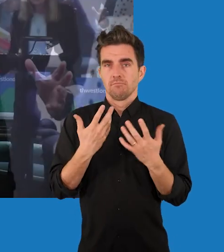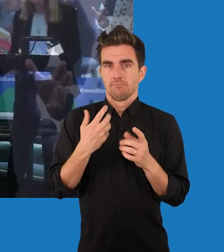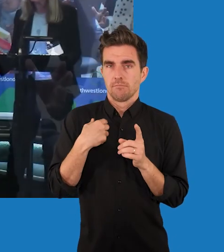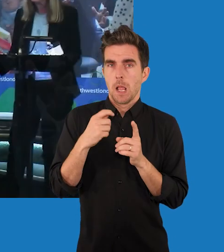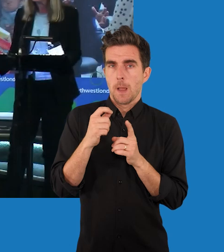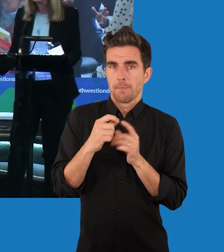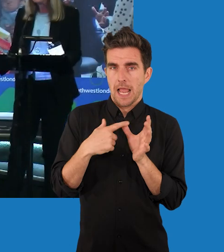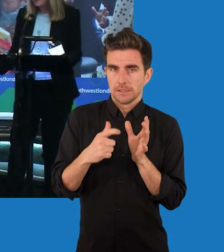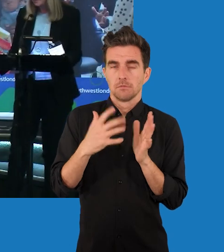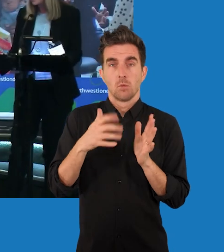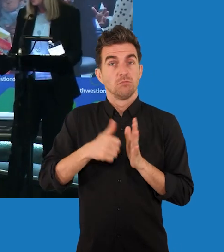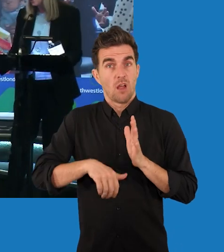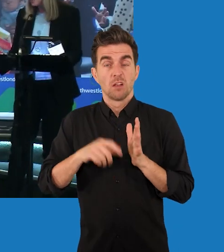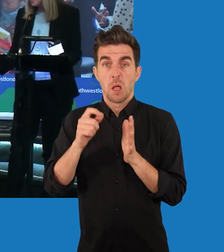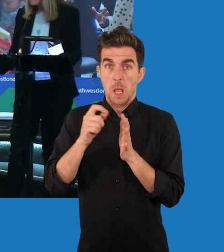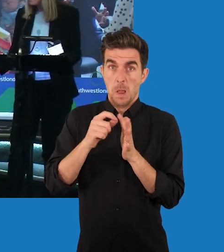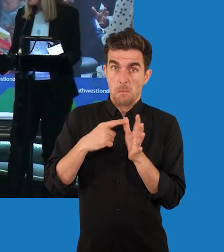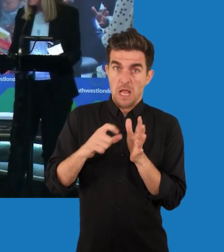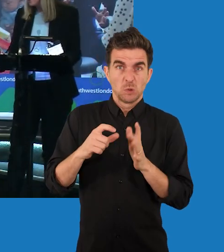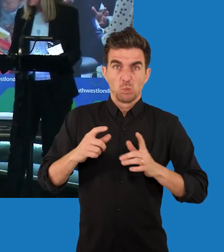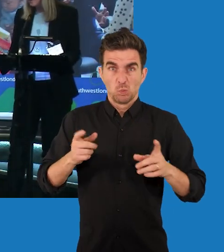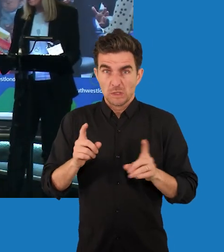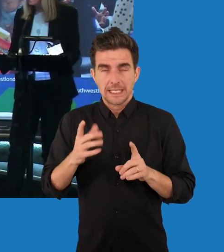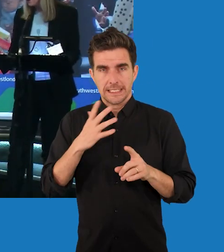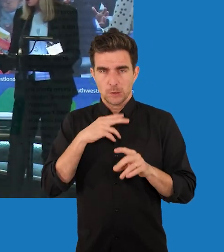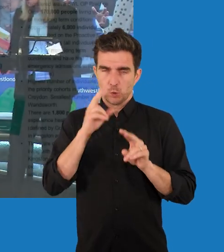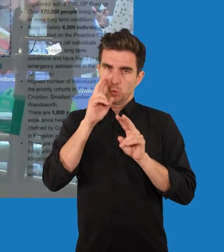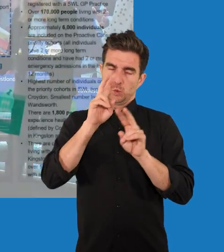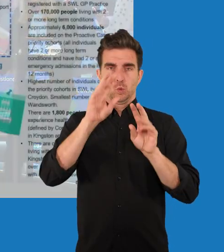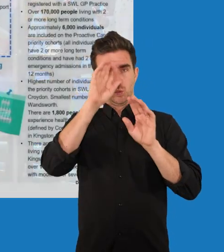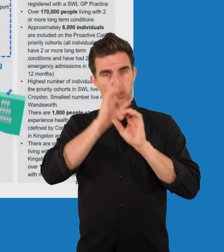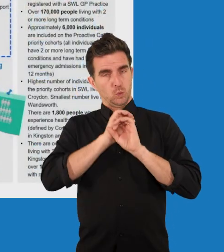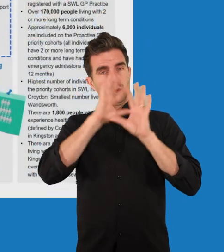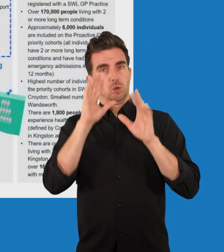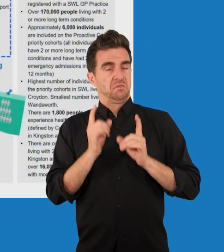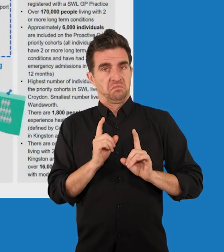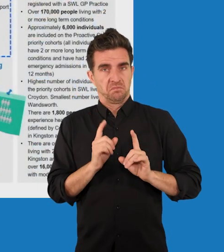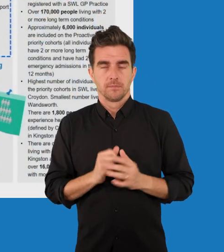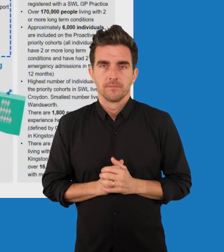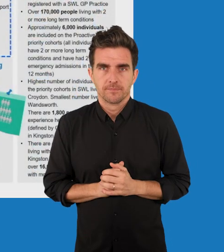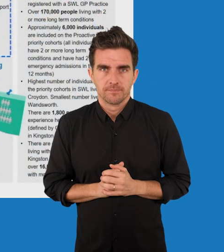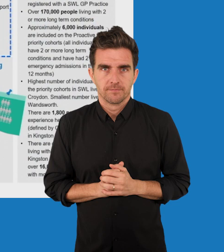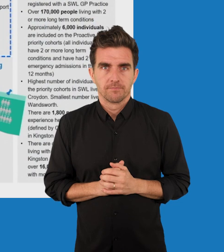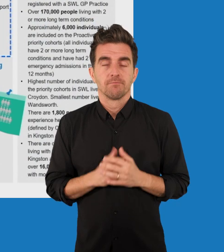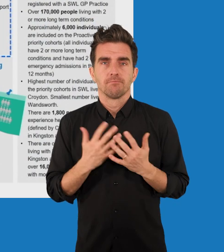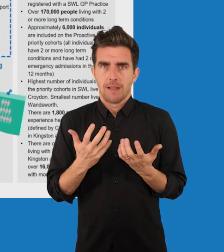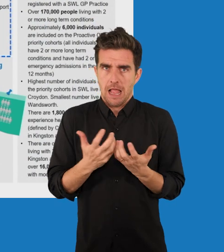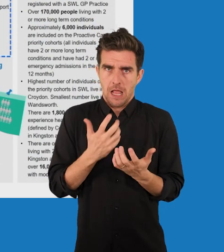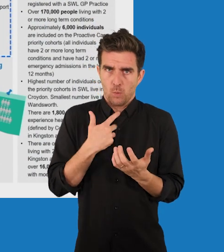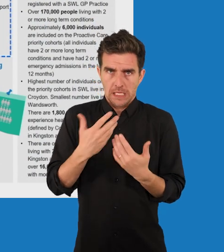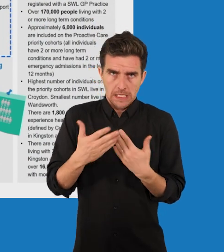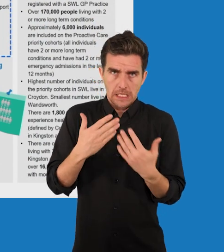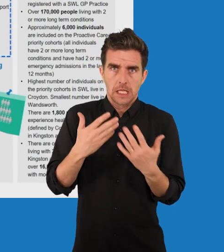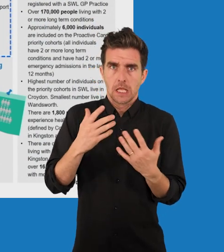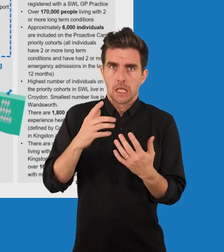to life, what we do in PAC. So if we start, PAC came out of a need to look